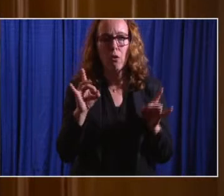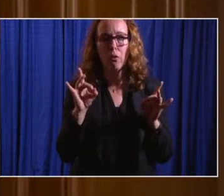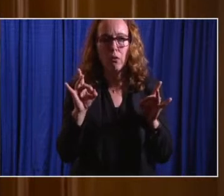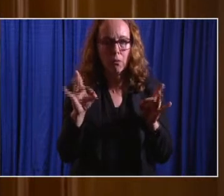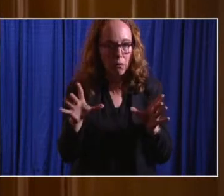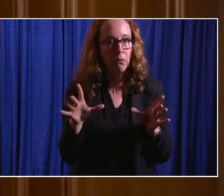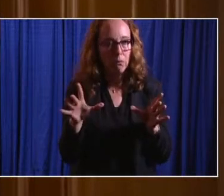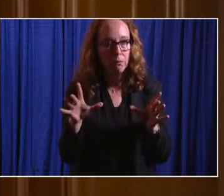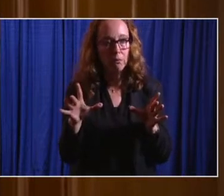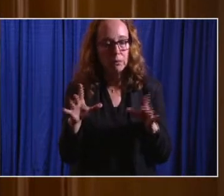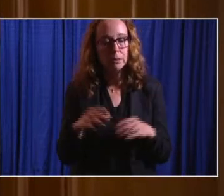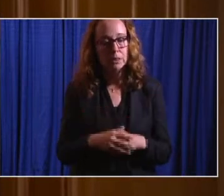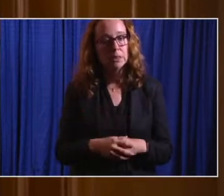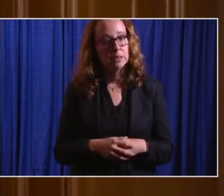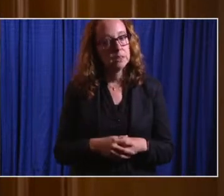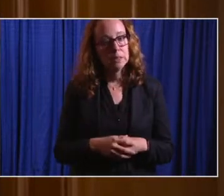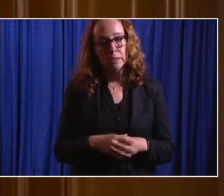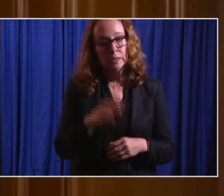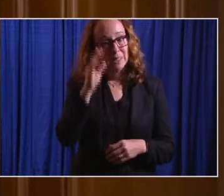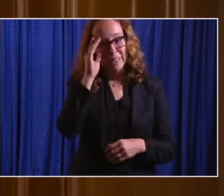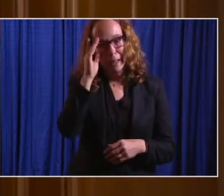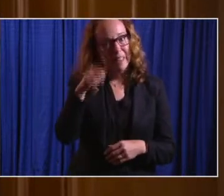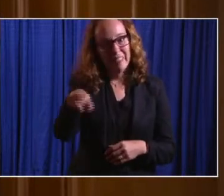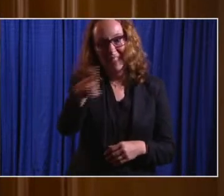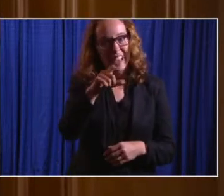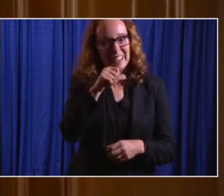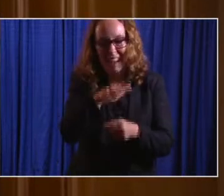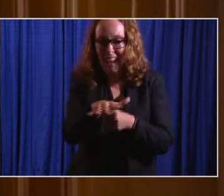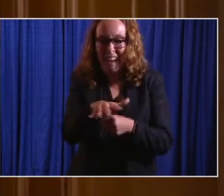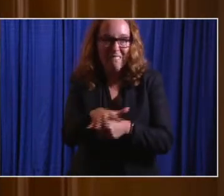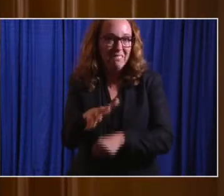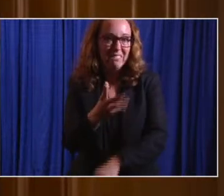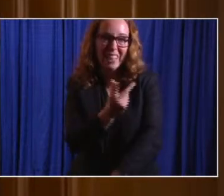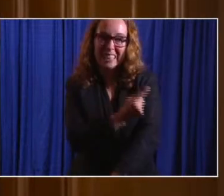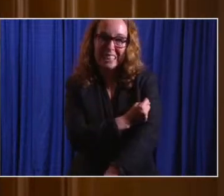Without the quality of the vaccine.